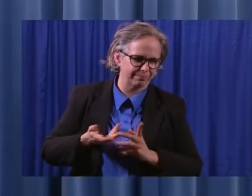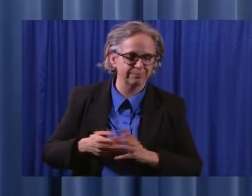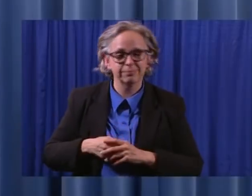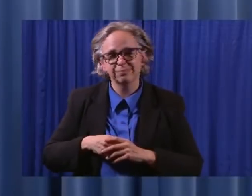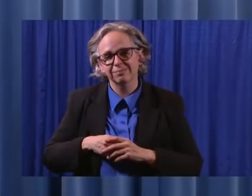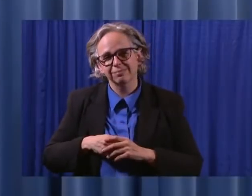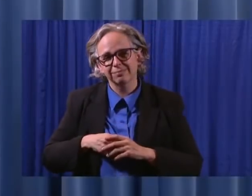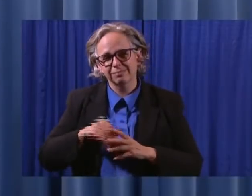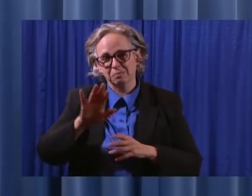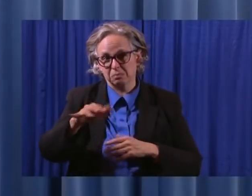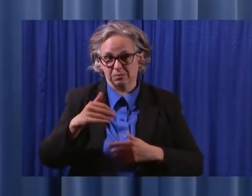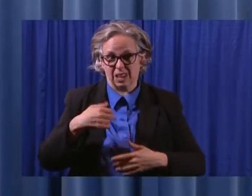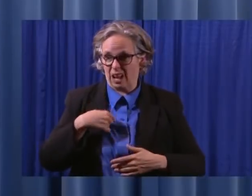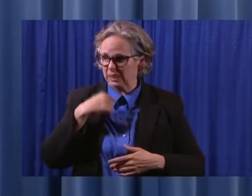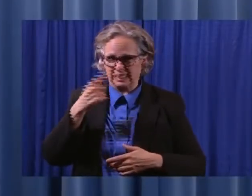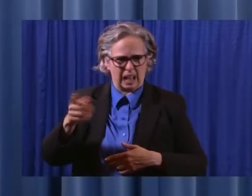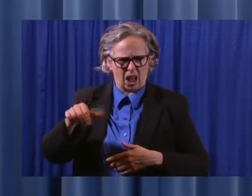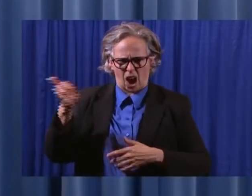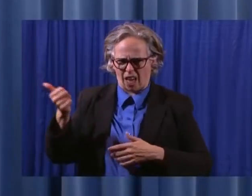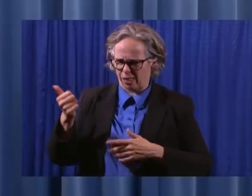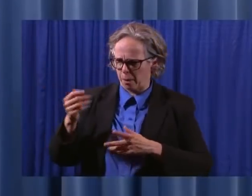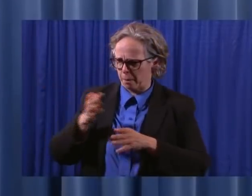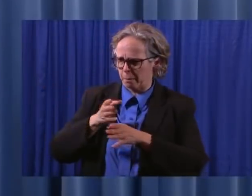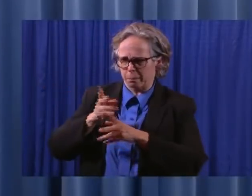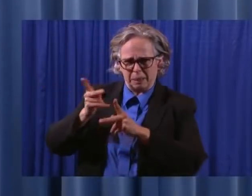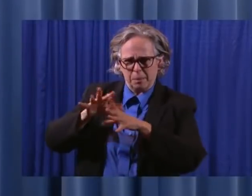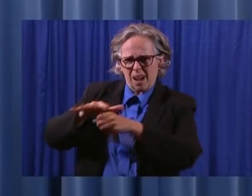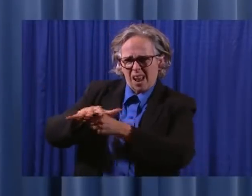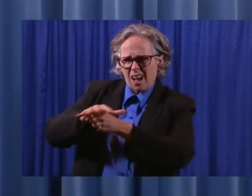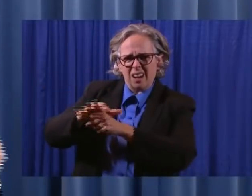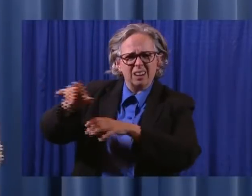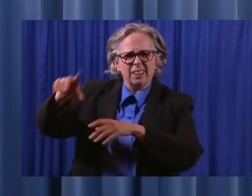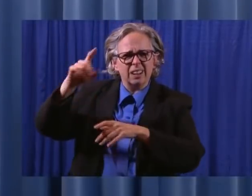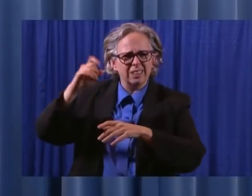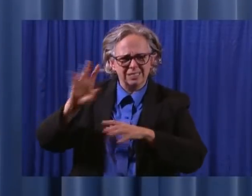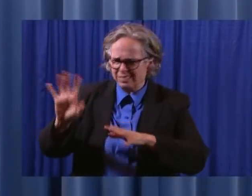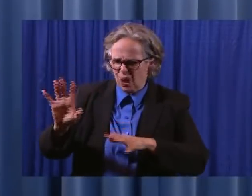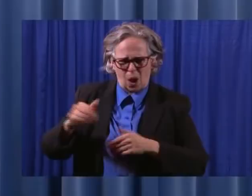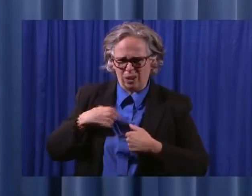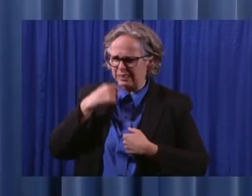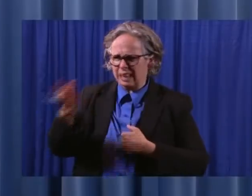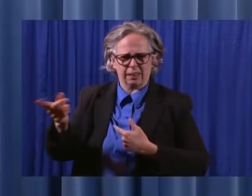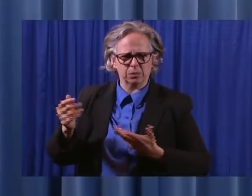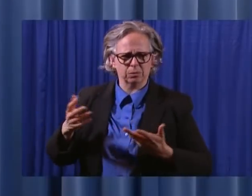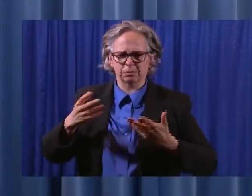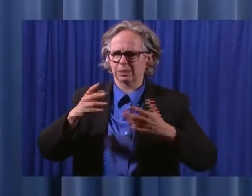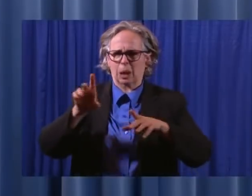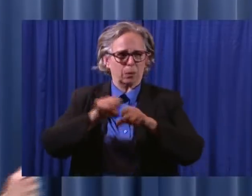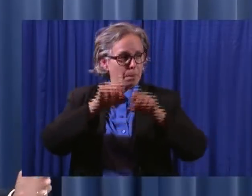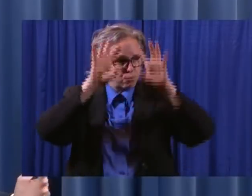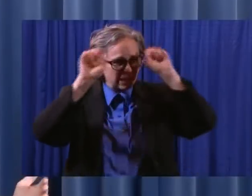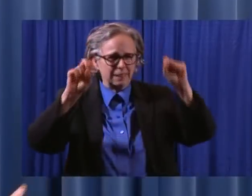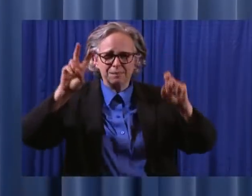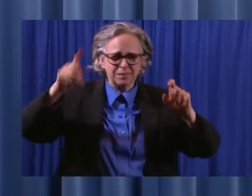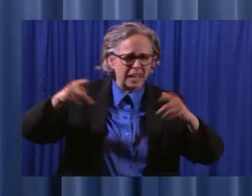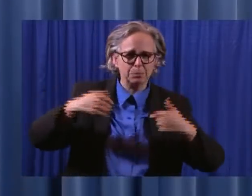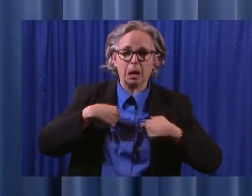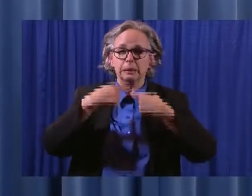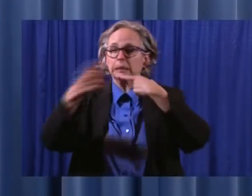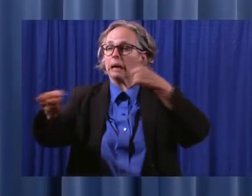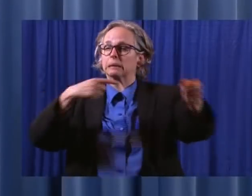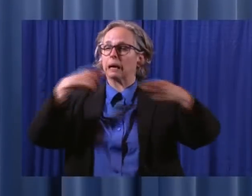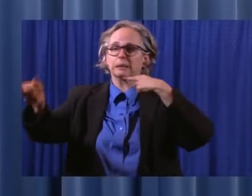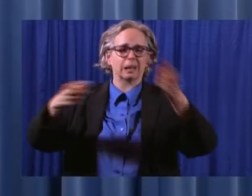independent branch of state government what to do. I'm not going to tell a speaker what to do. I'm not going to tell a Senate president what to do. I would simply say that these are